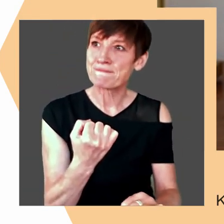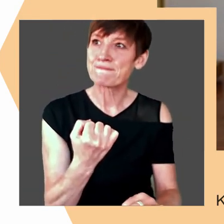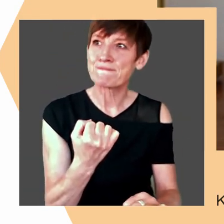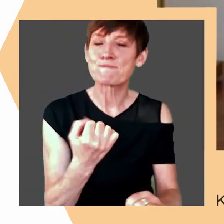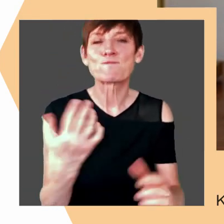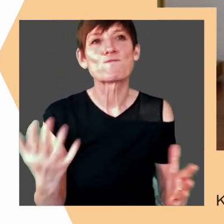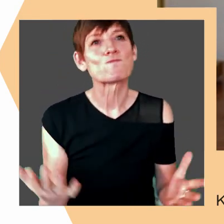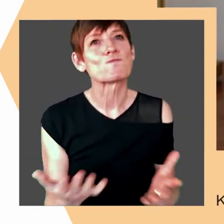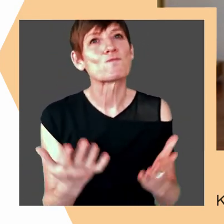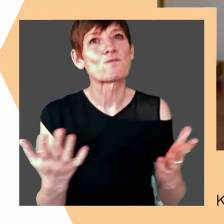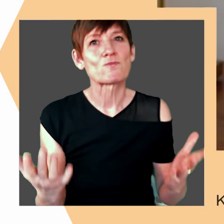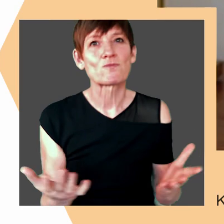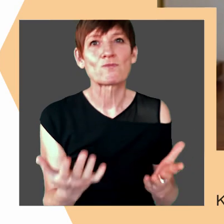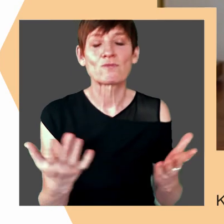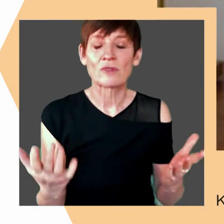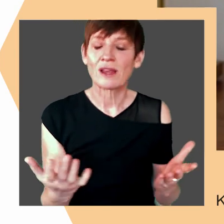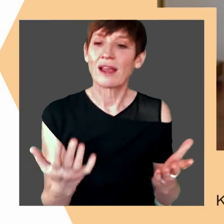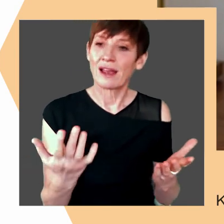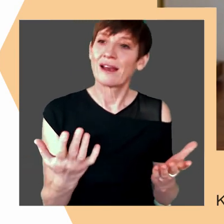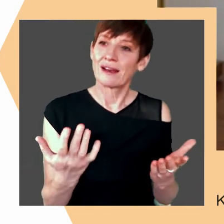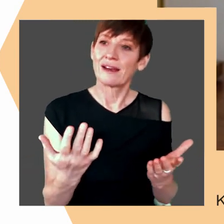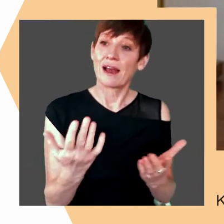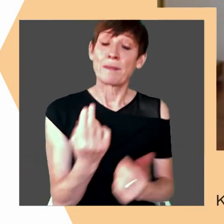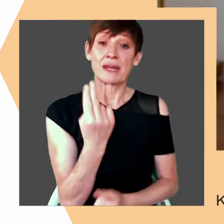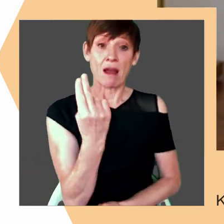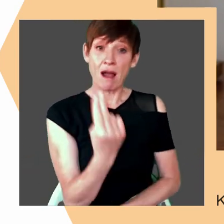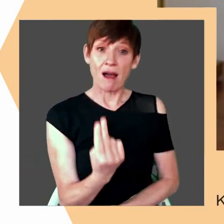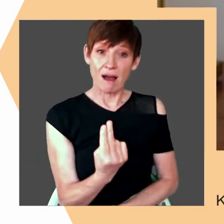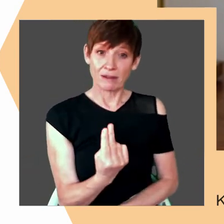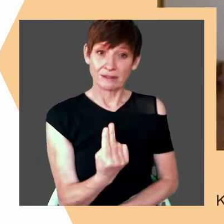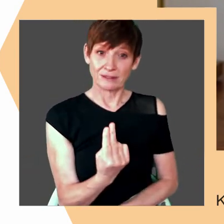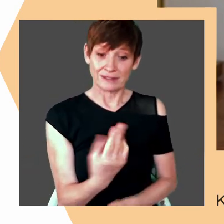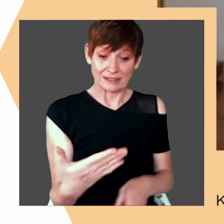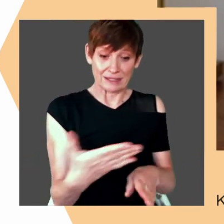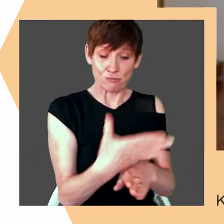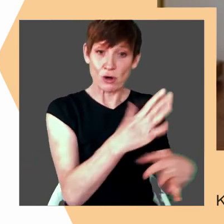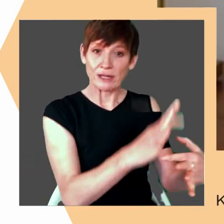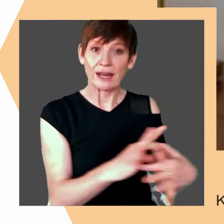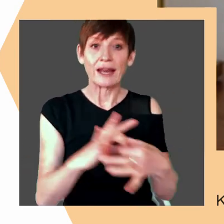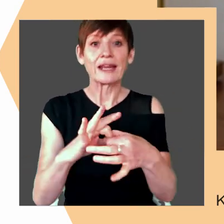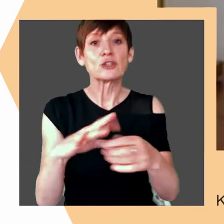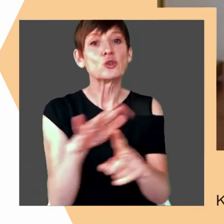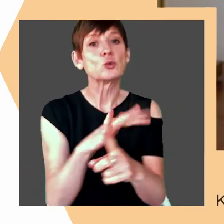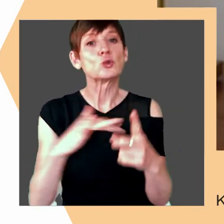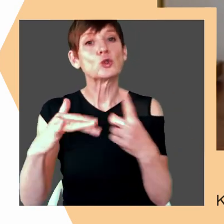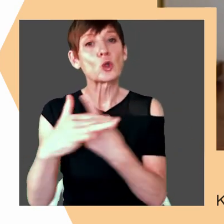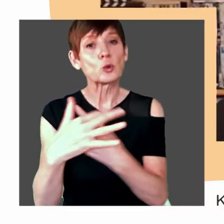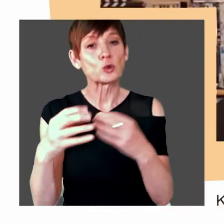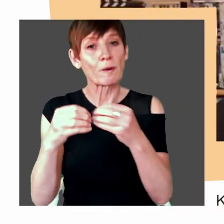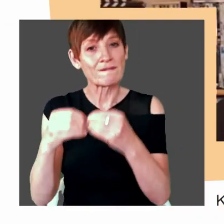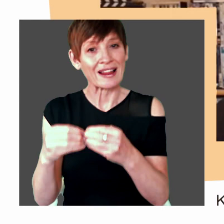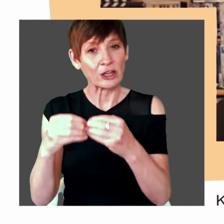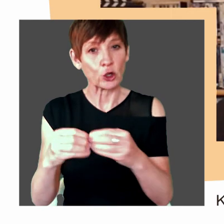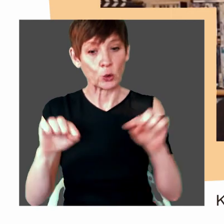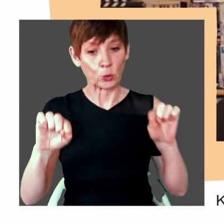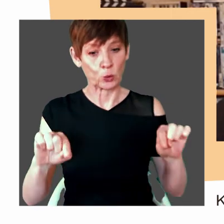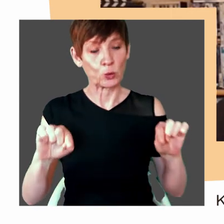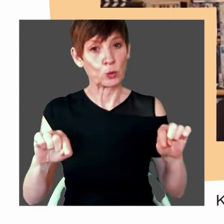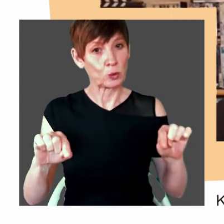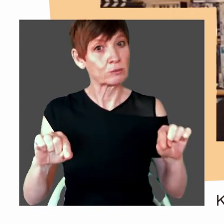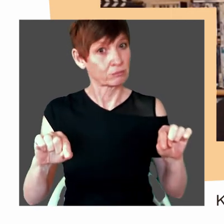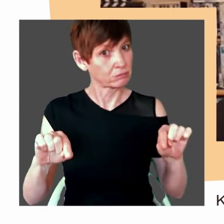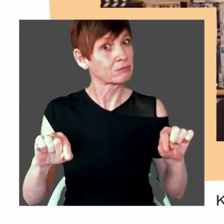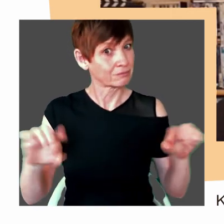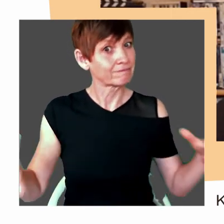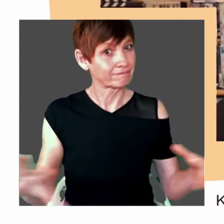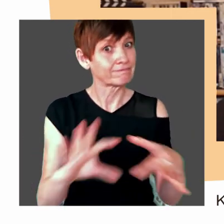sort of artistic practice which does have social value and measurable social impact in the art world at the moment. And there are